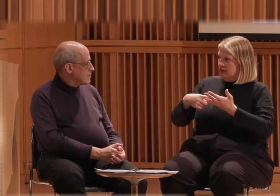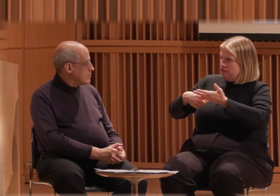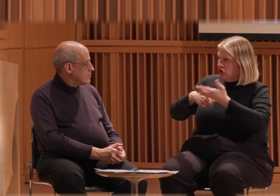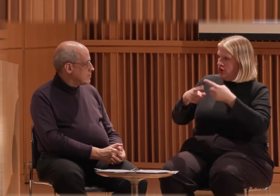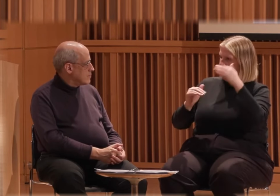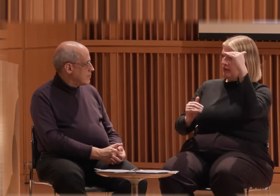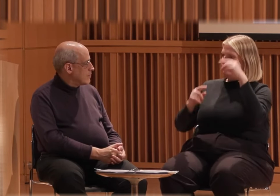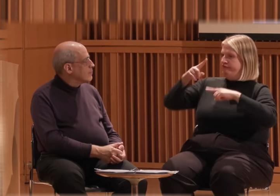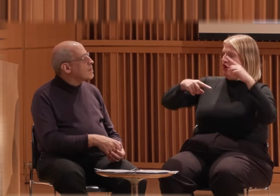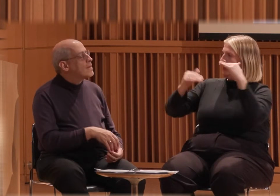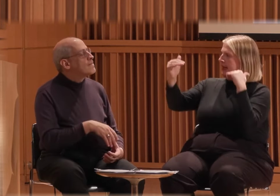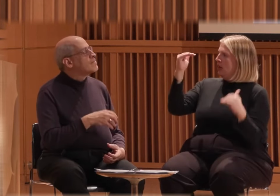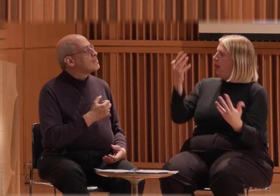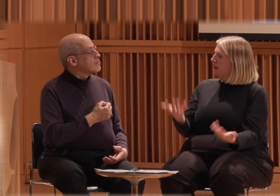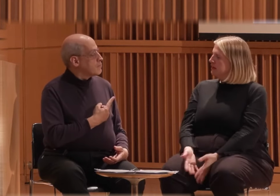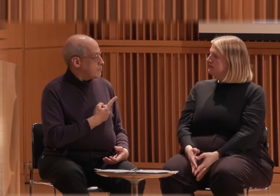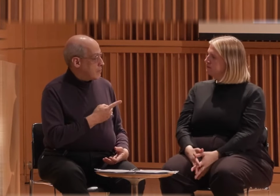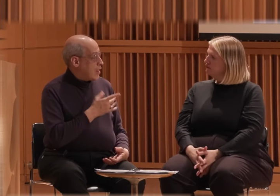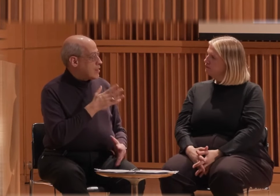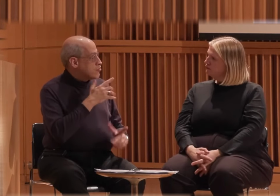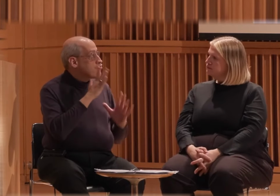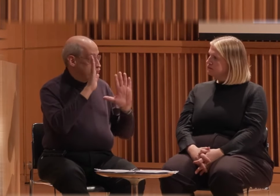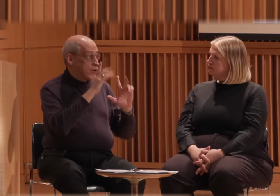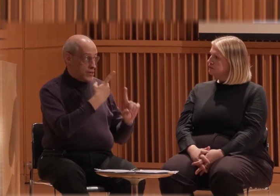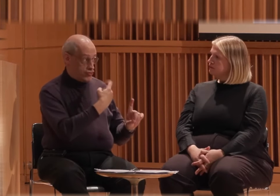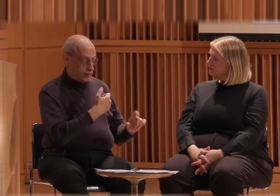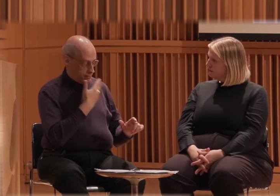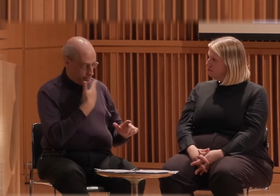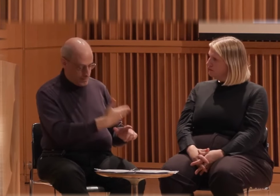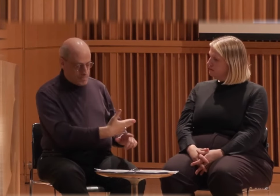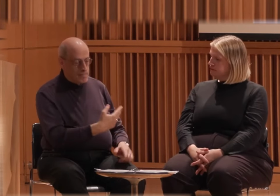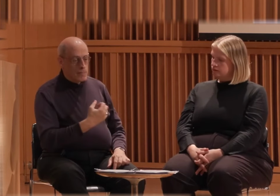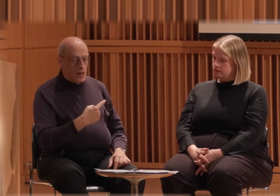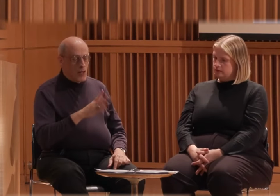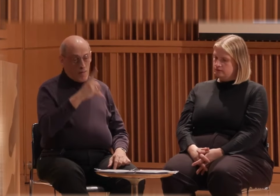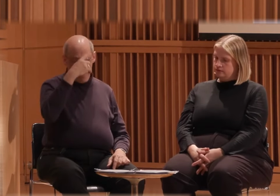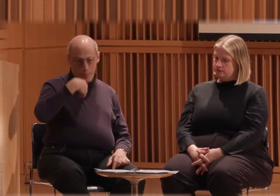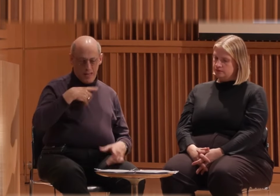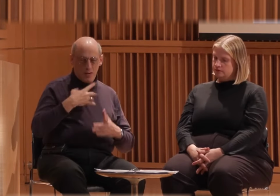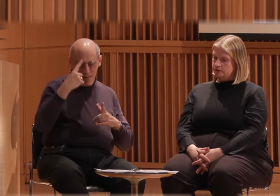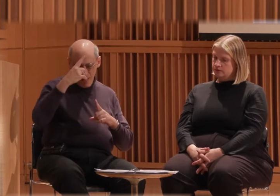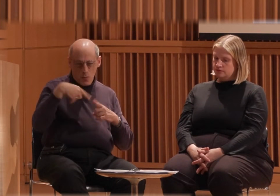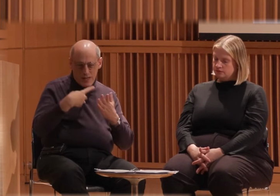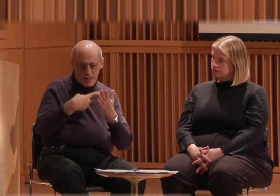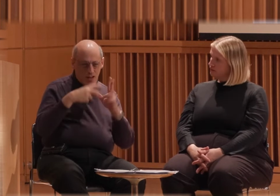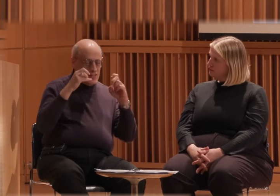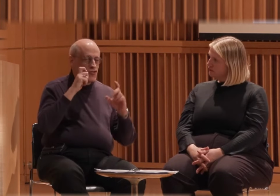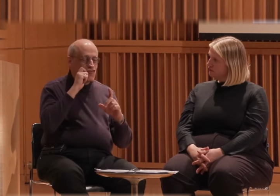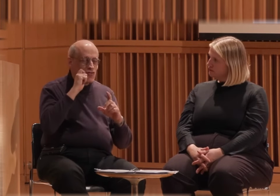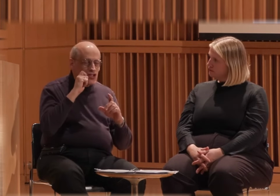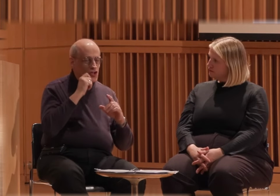inequalities? Yeah, no, that's an excellent question too. So I think when we talk about racial